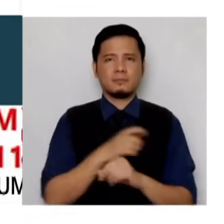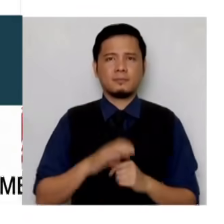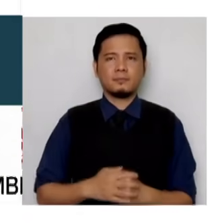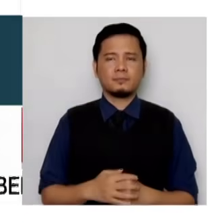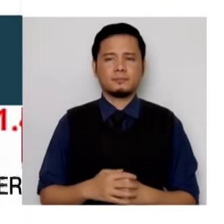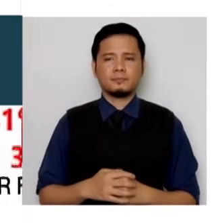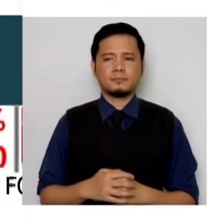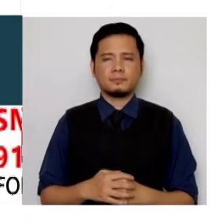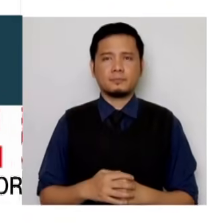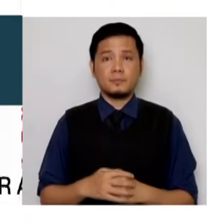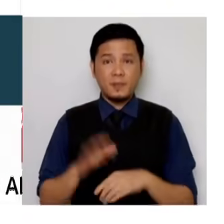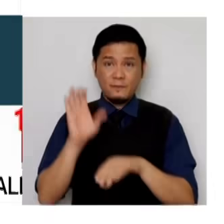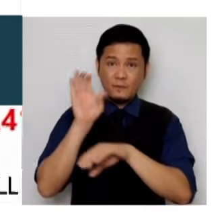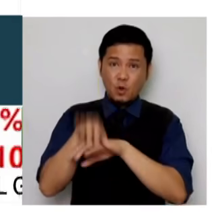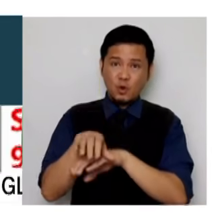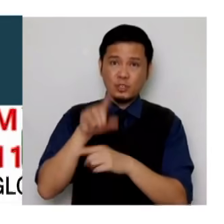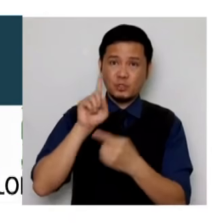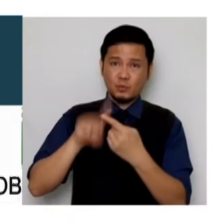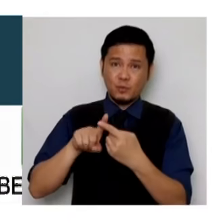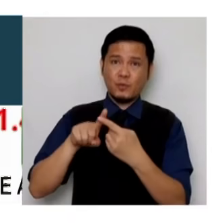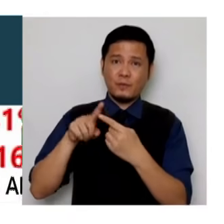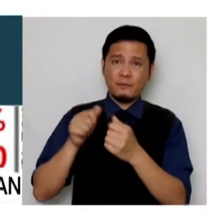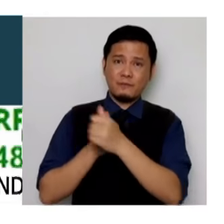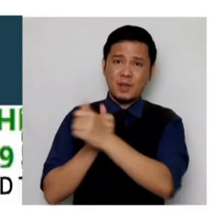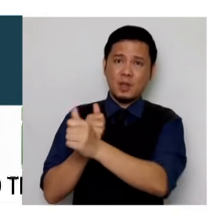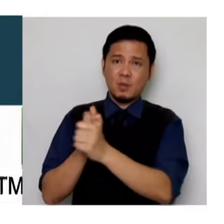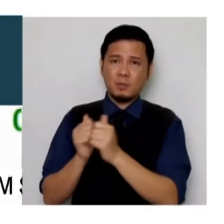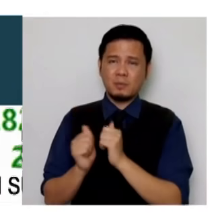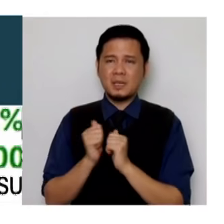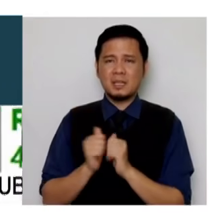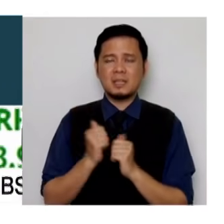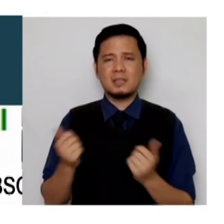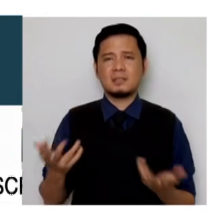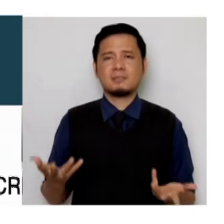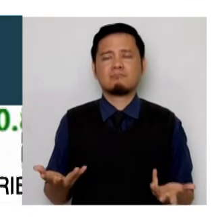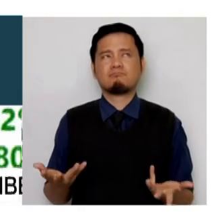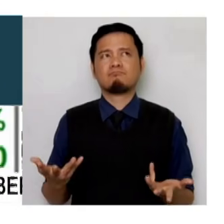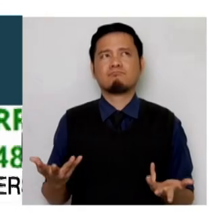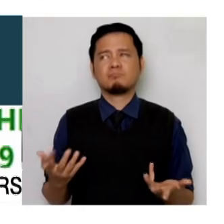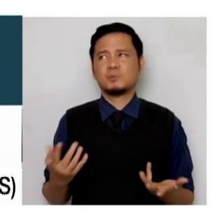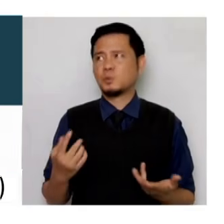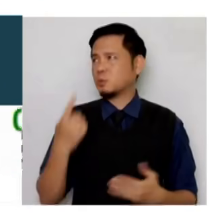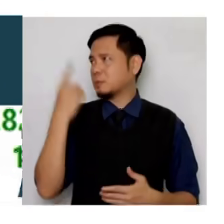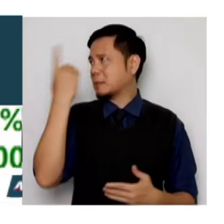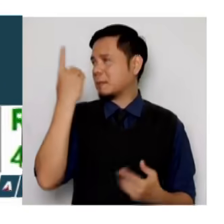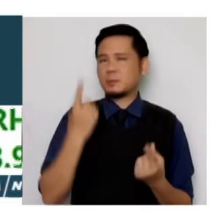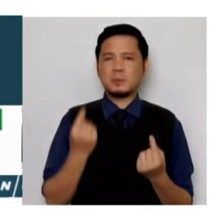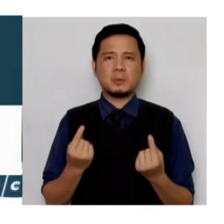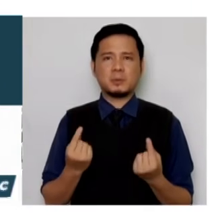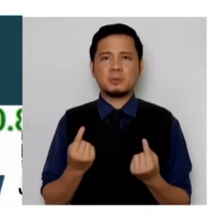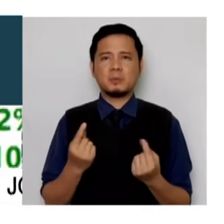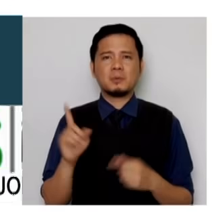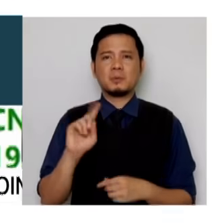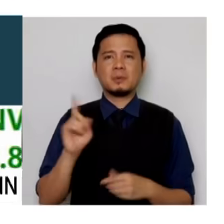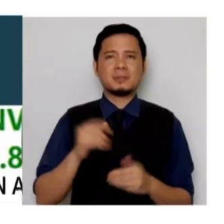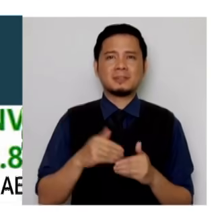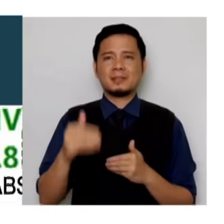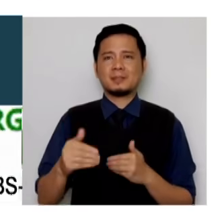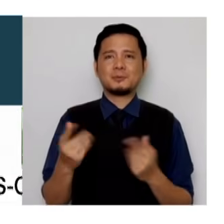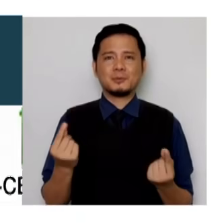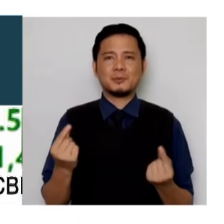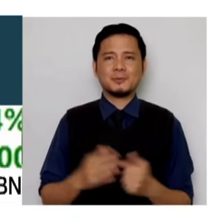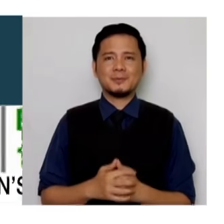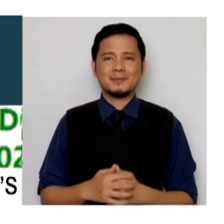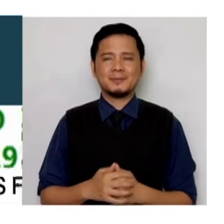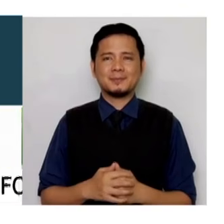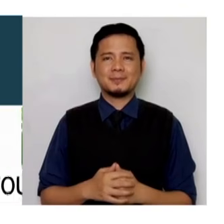agad, Mayor? Forced to follow? Hindi ba pwedeng, I don't know. What's the next step there if they don't reconsider?